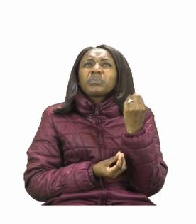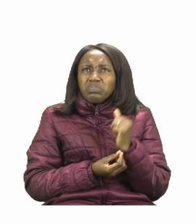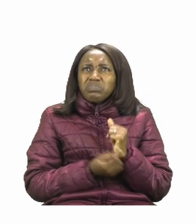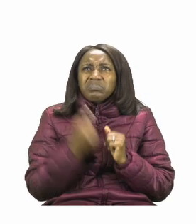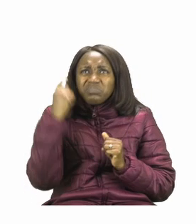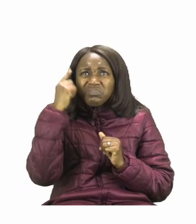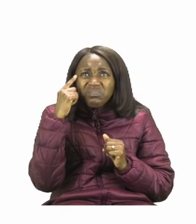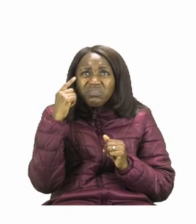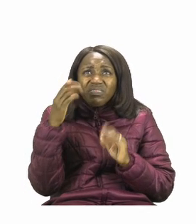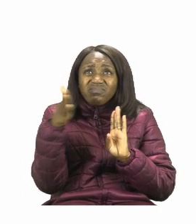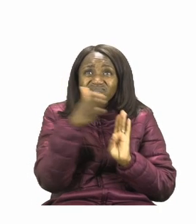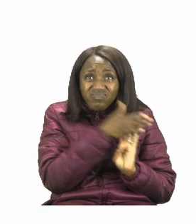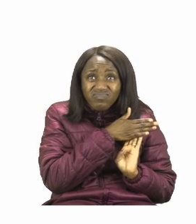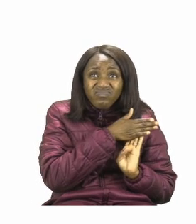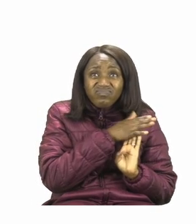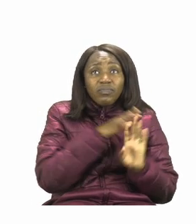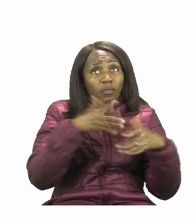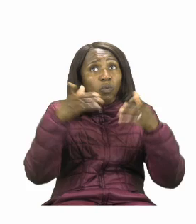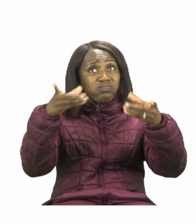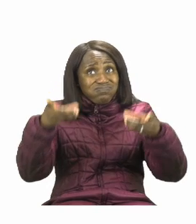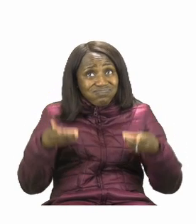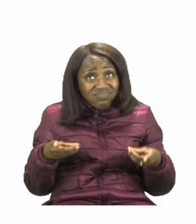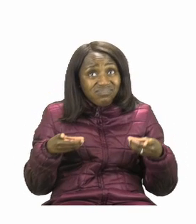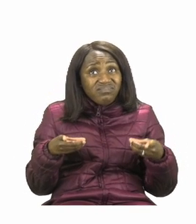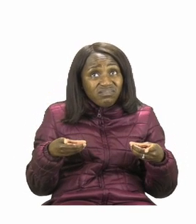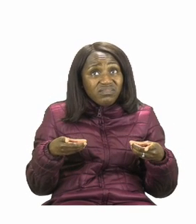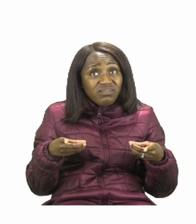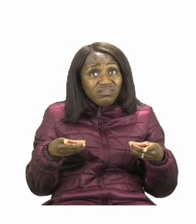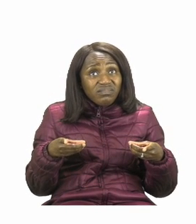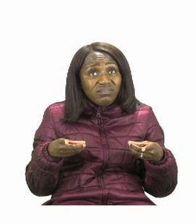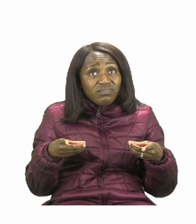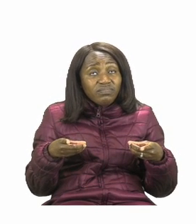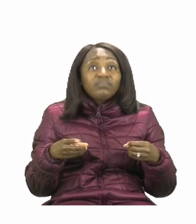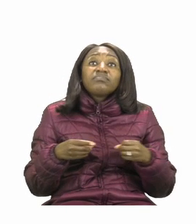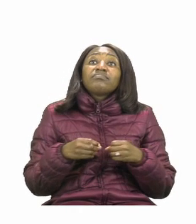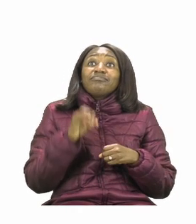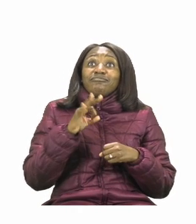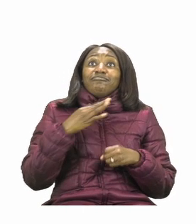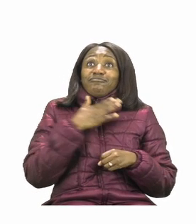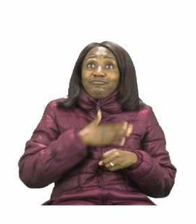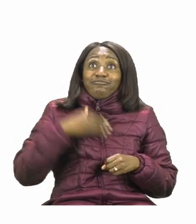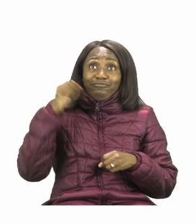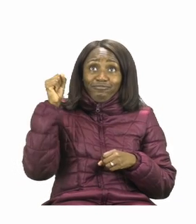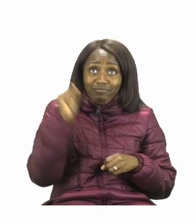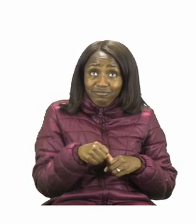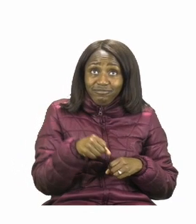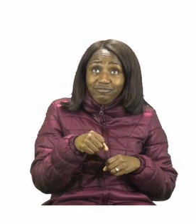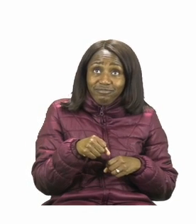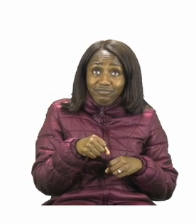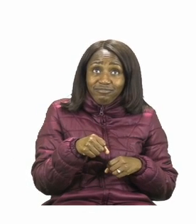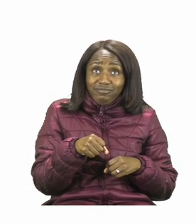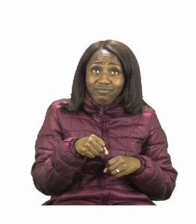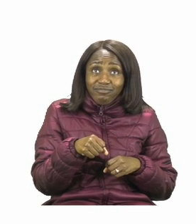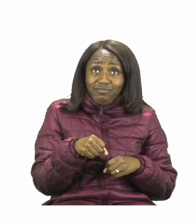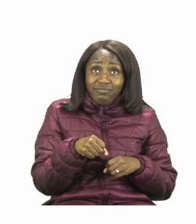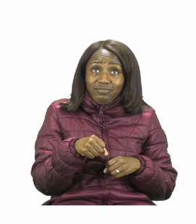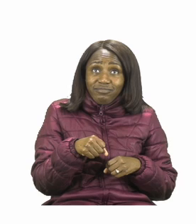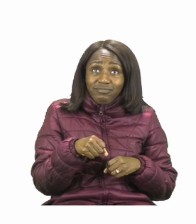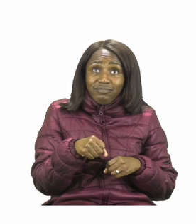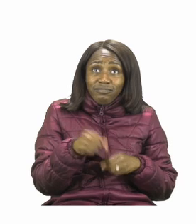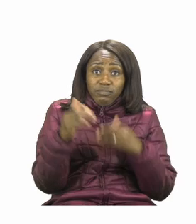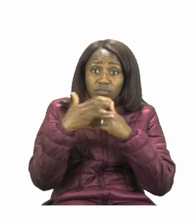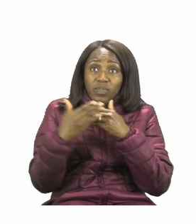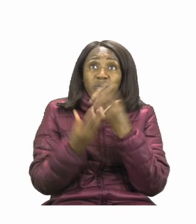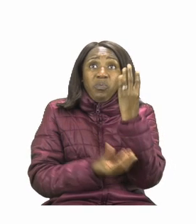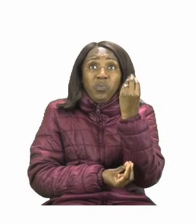that's a safe place to put a fire extinguisher? If you say yes, because it's right by the stove so